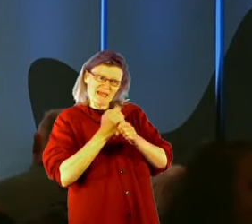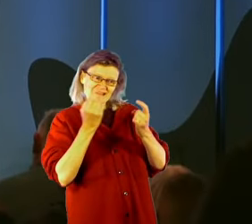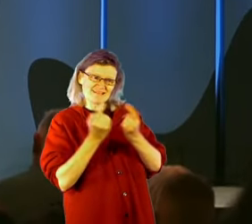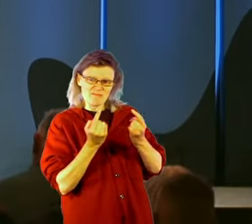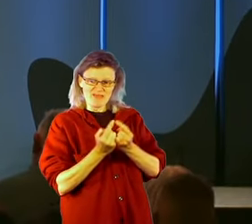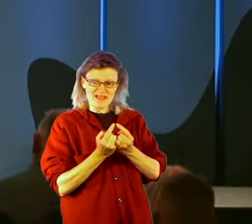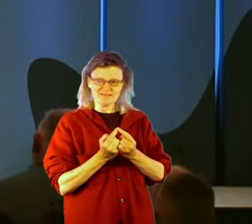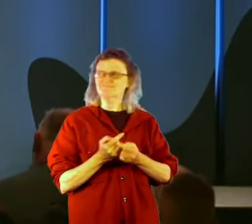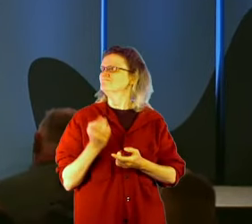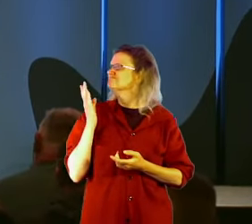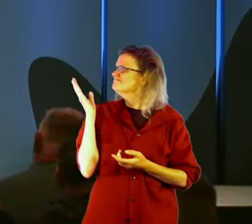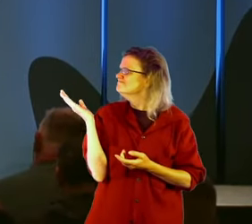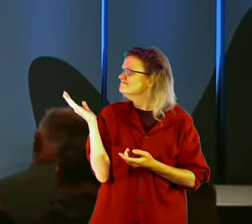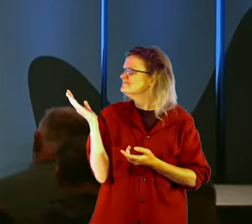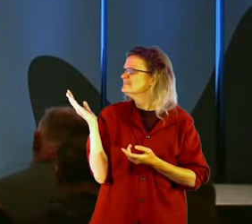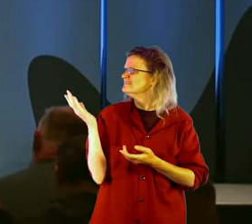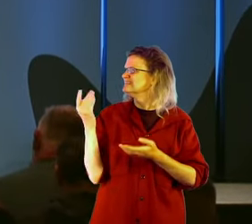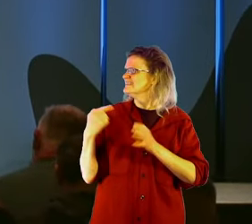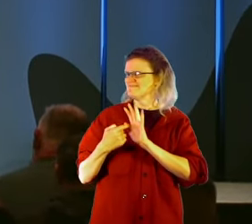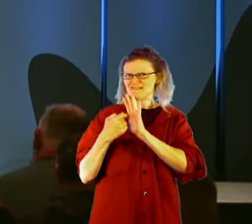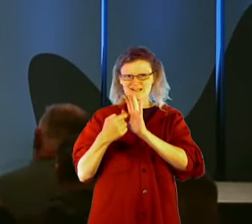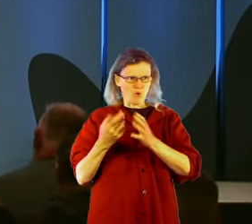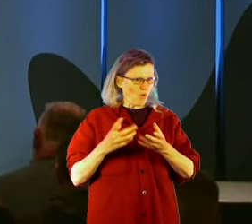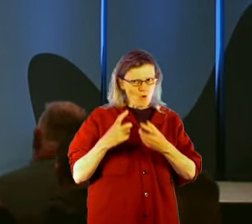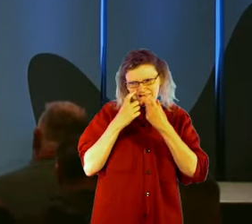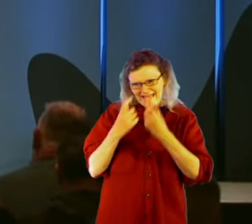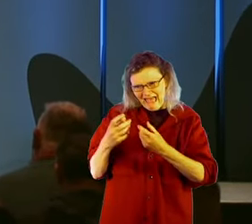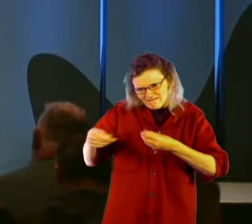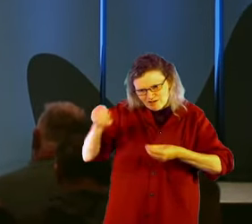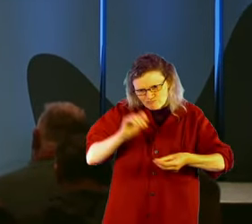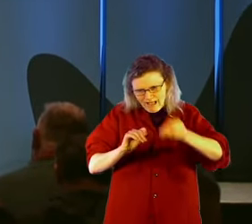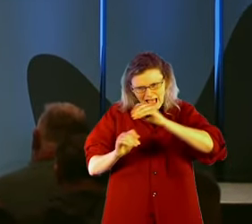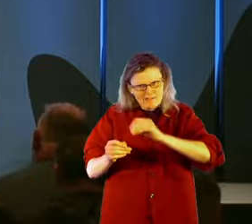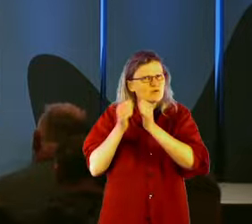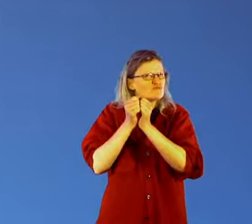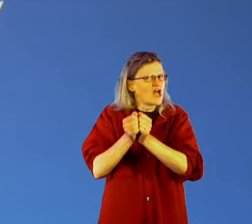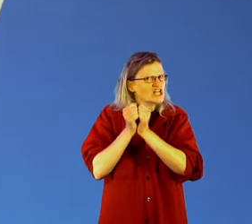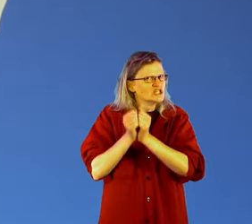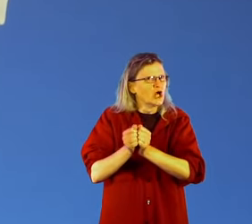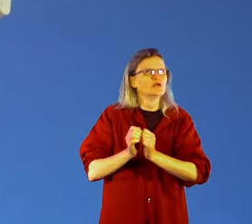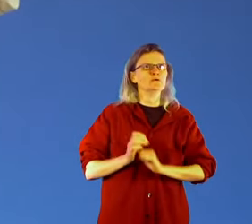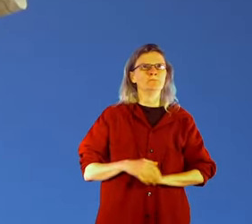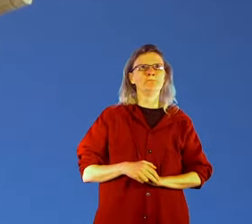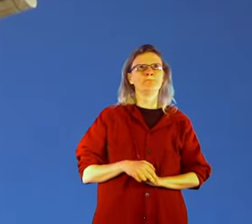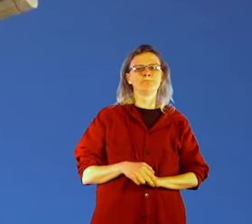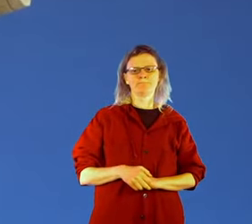Oh. So here it is. Carefully wrapped. Here it is, carefully wrapped. Very precious.